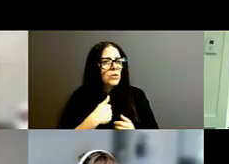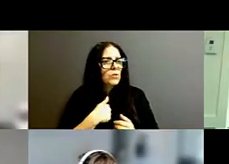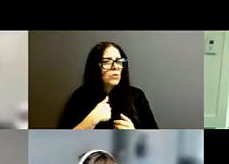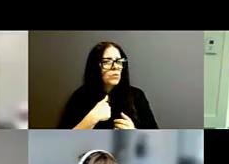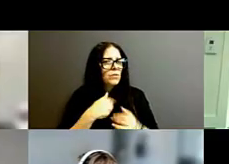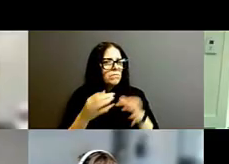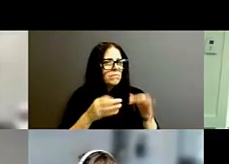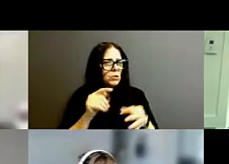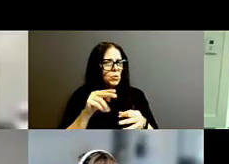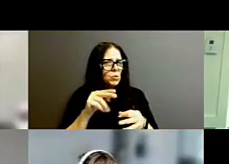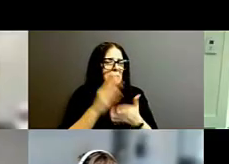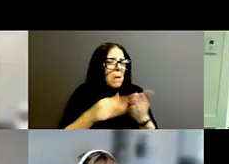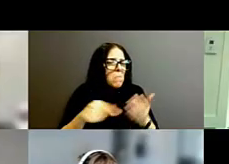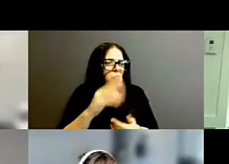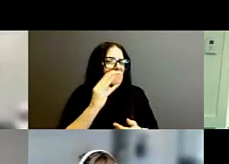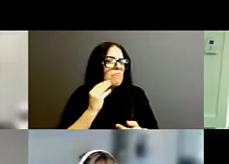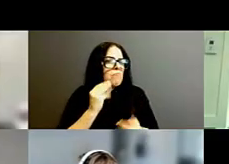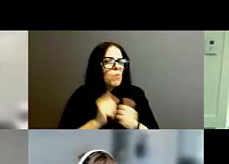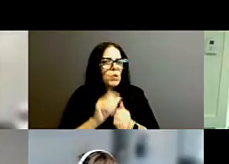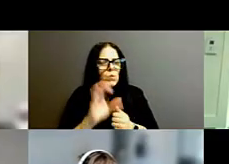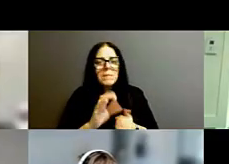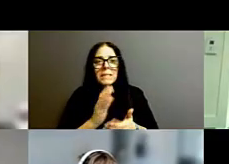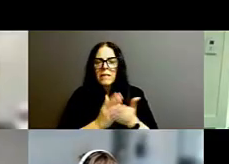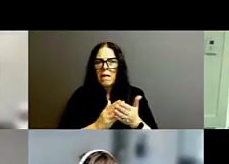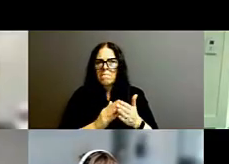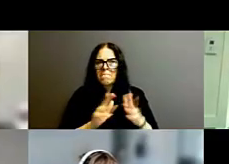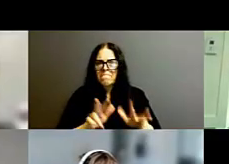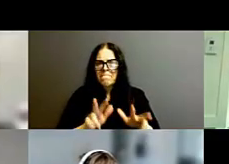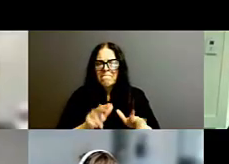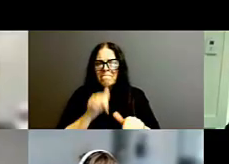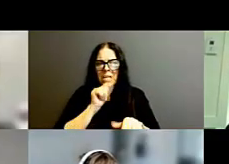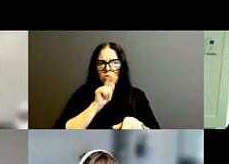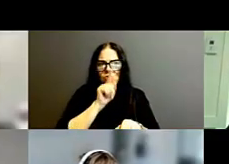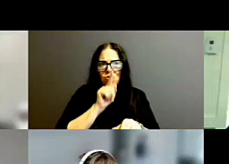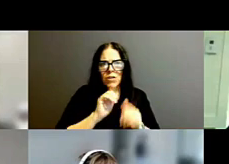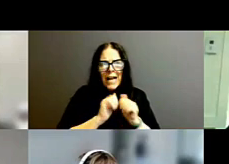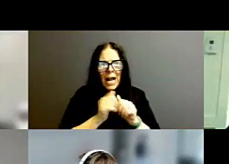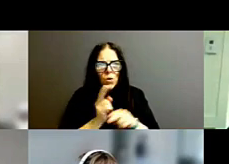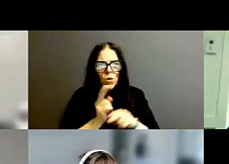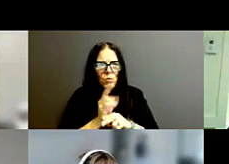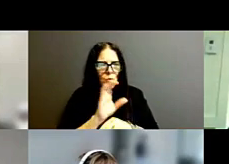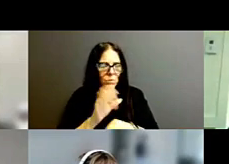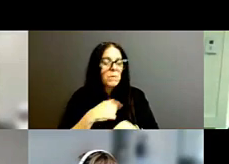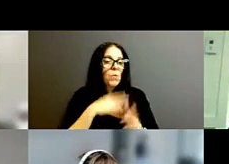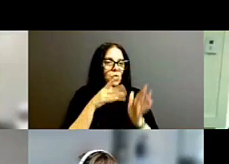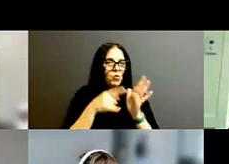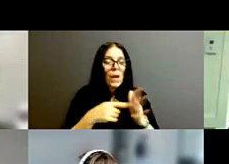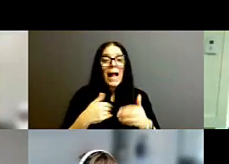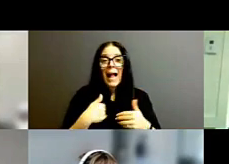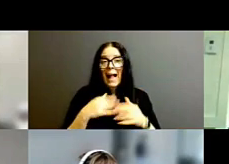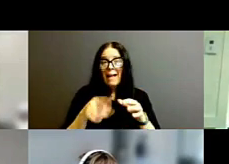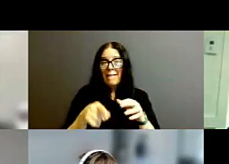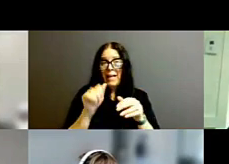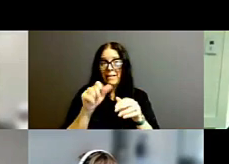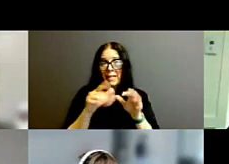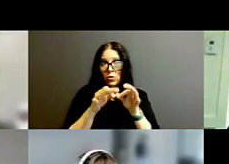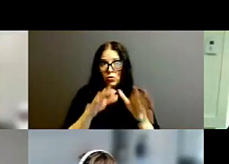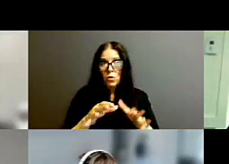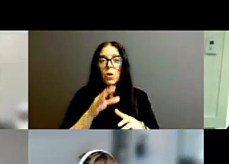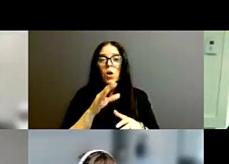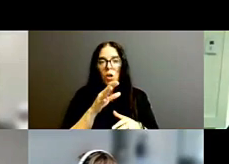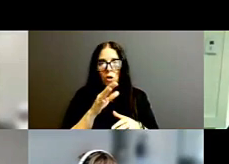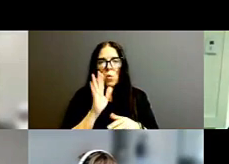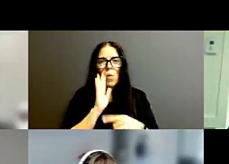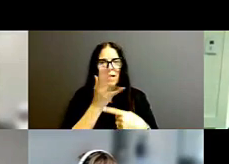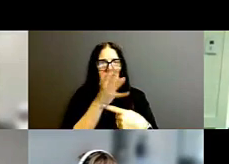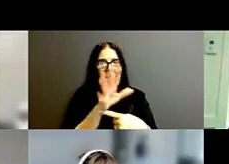using Zoom for a while, but others may be just starting or relearning how Zoom works. We do have the ASL interpreters and those get in